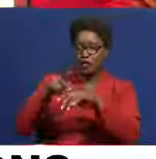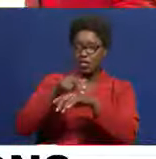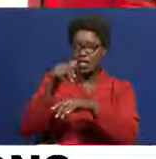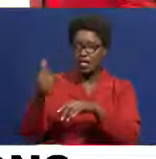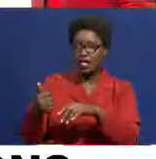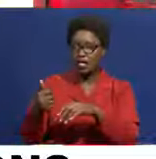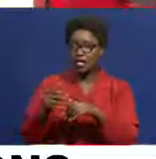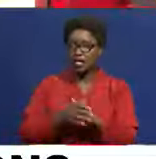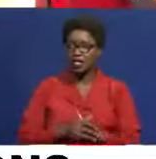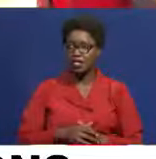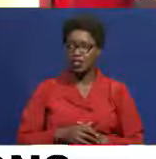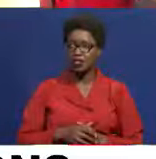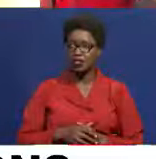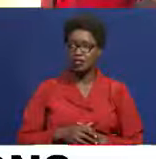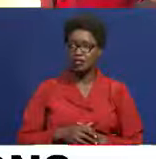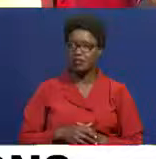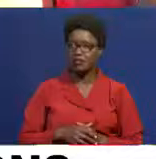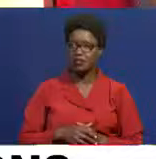others.